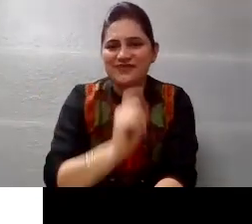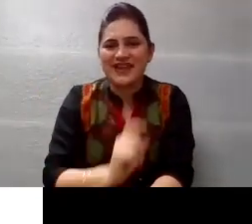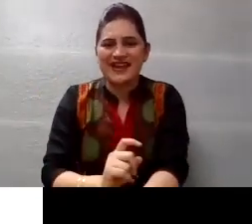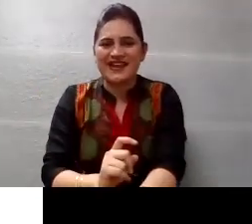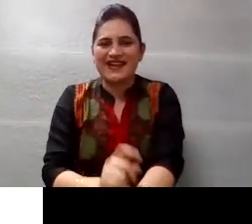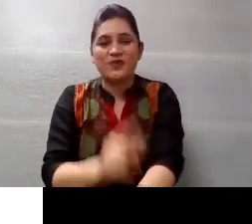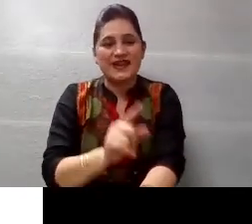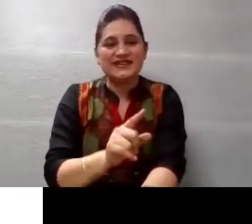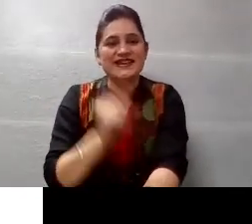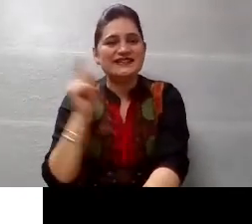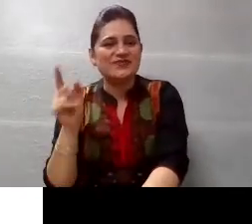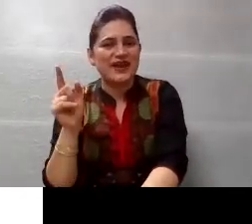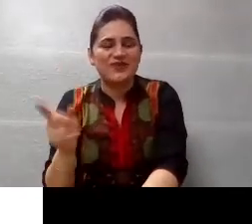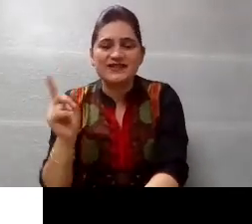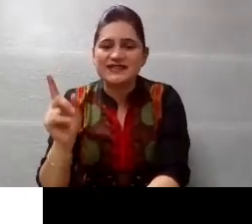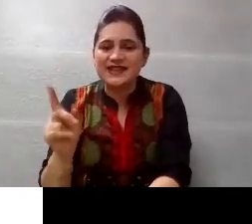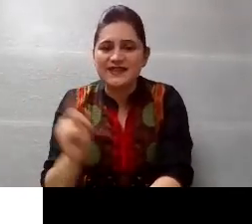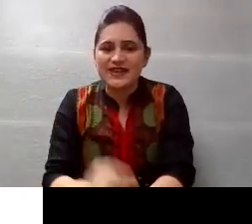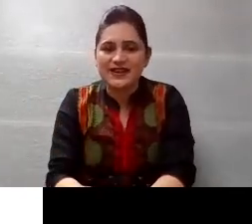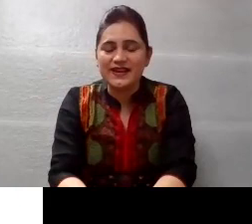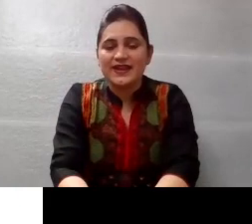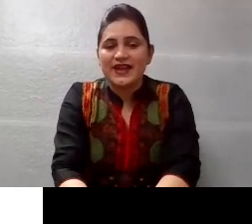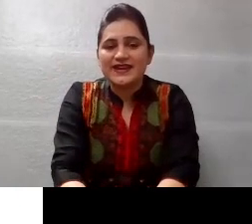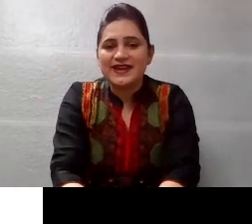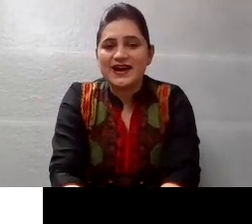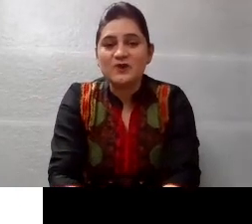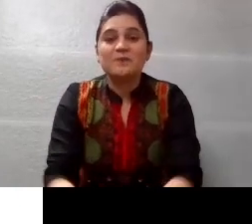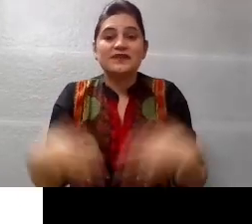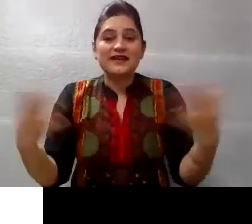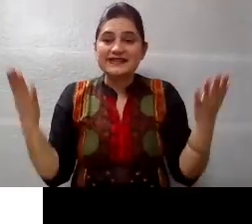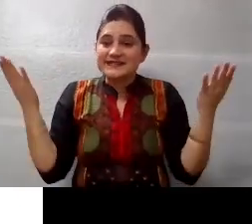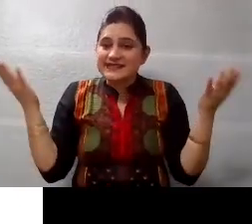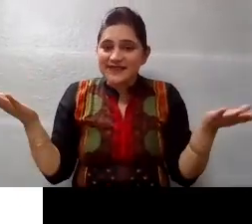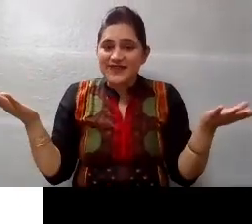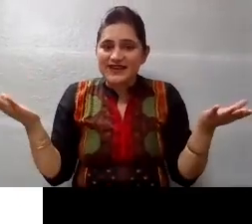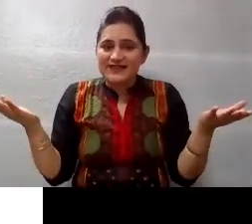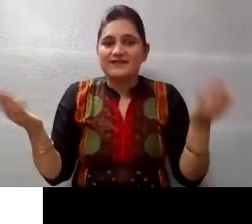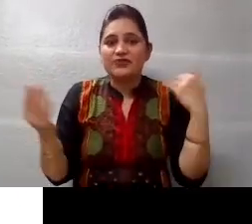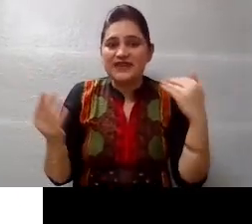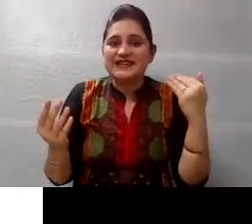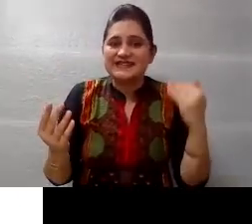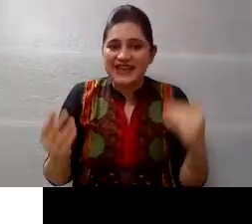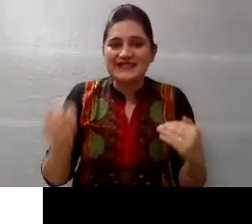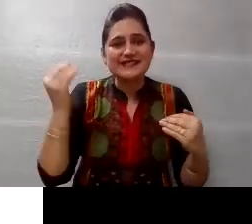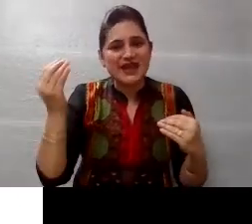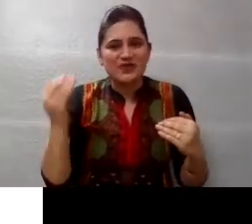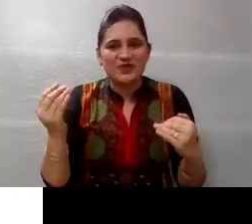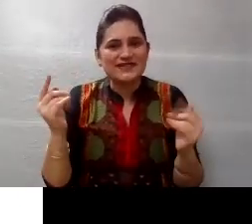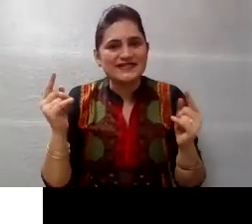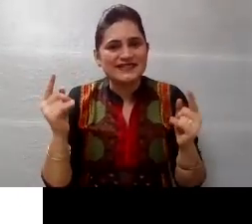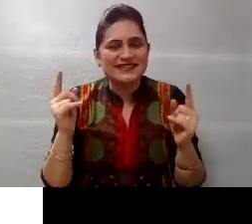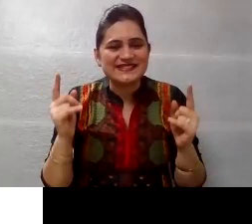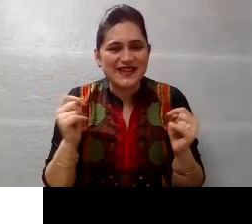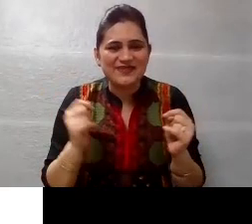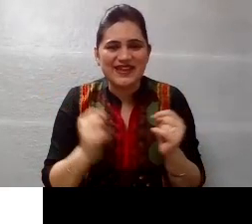eleven. One tens. One one's eleven. And now thirty seven. Three. Ten seven.